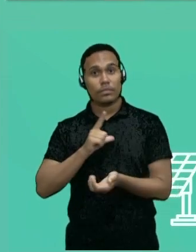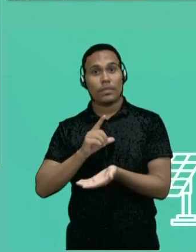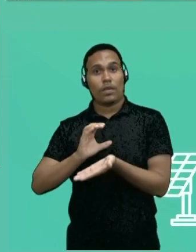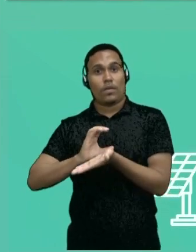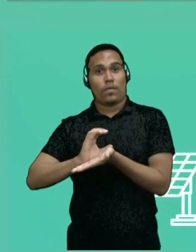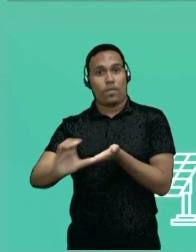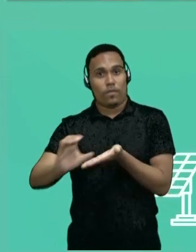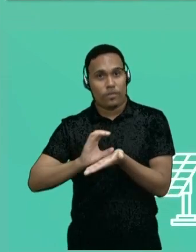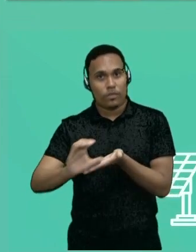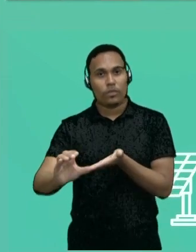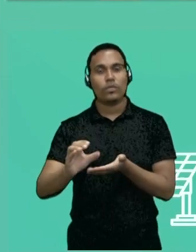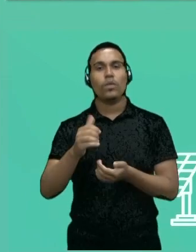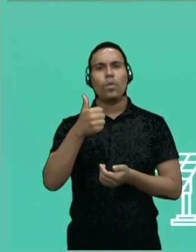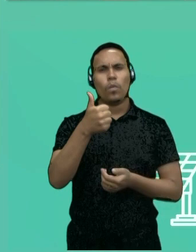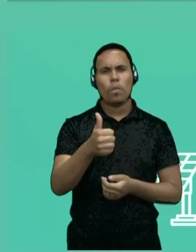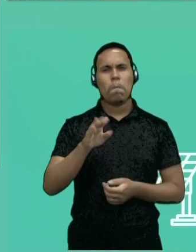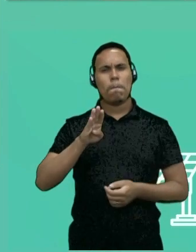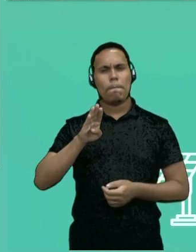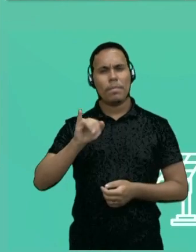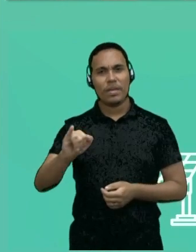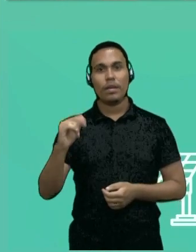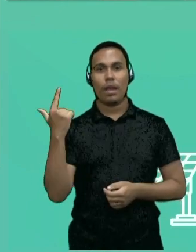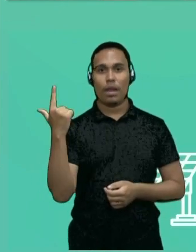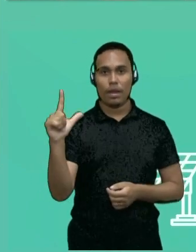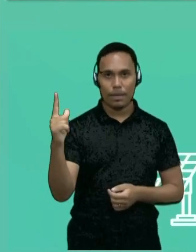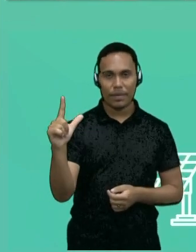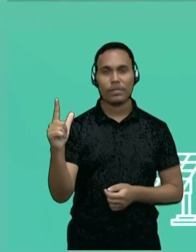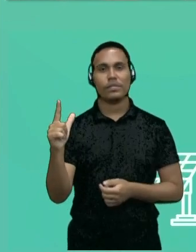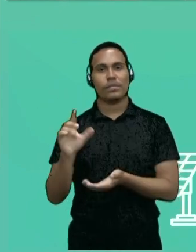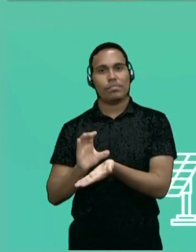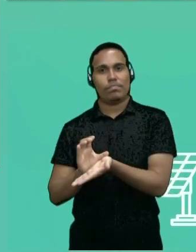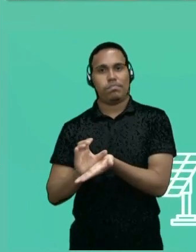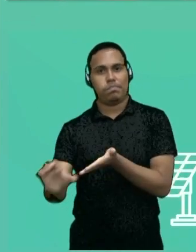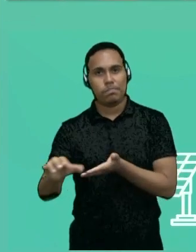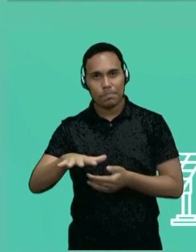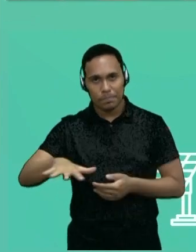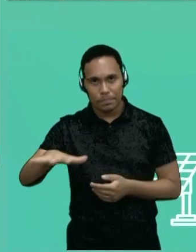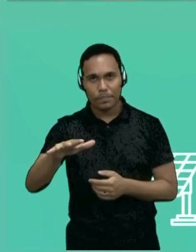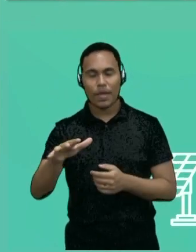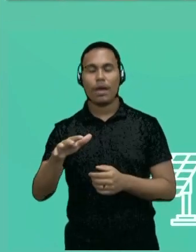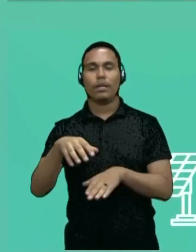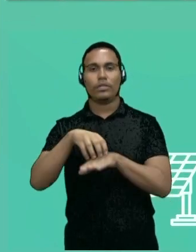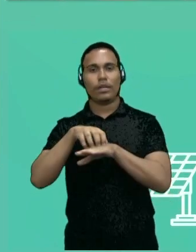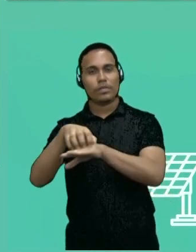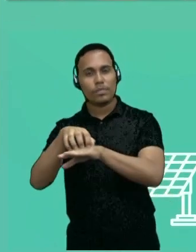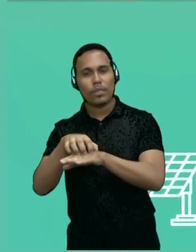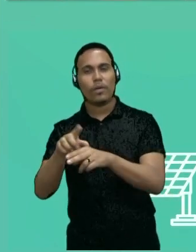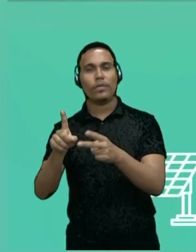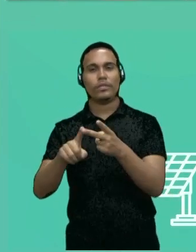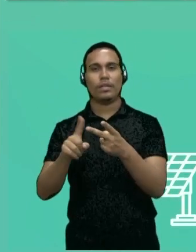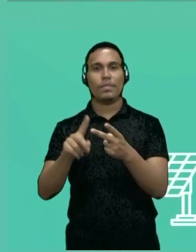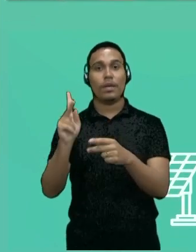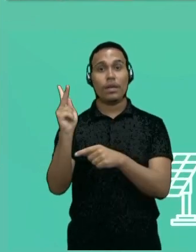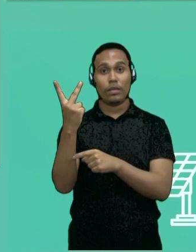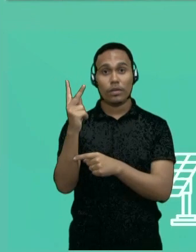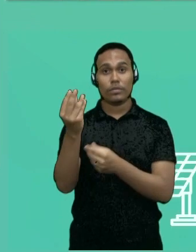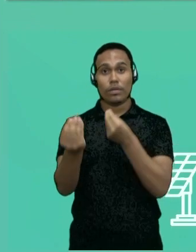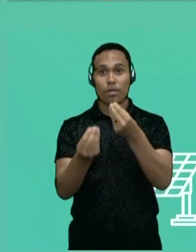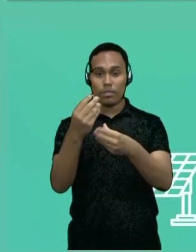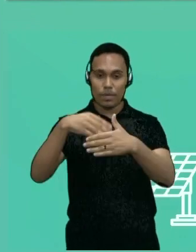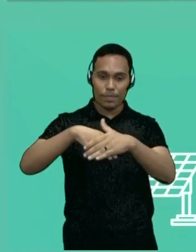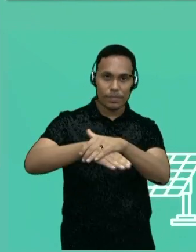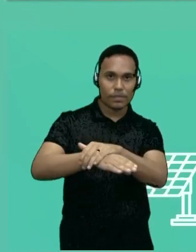expenditure support on transport and storage networks and these industrial carbon capture projects to facilitate